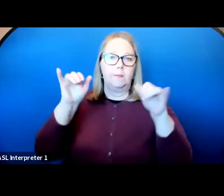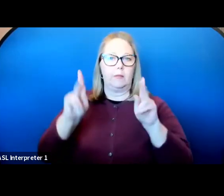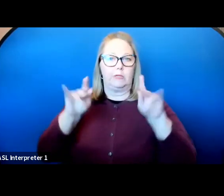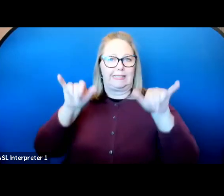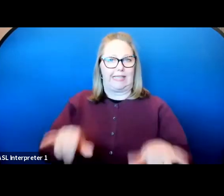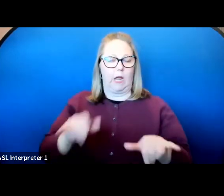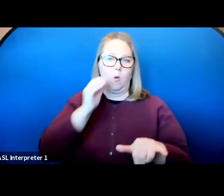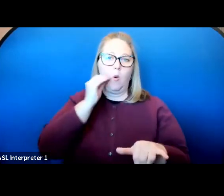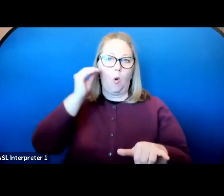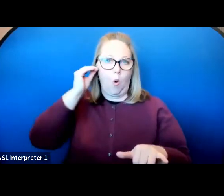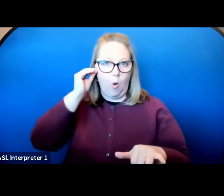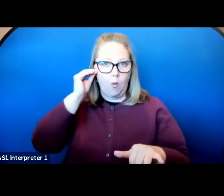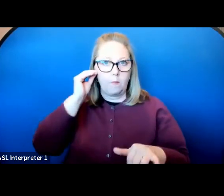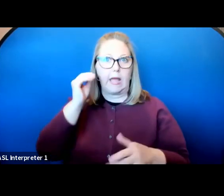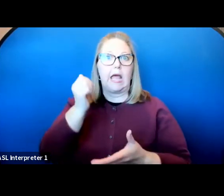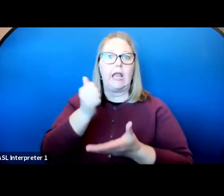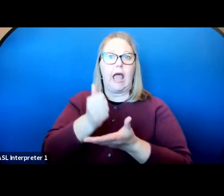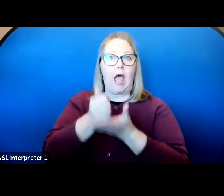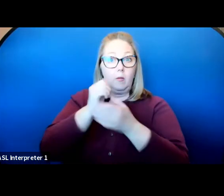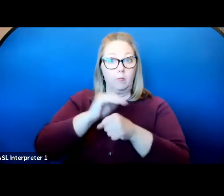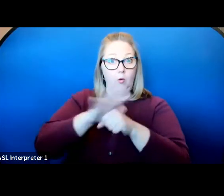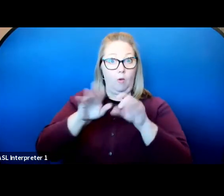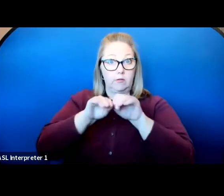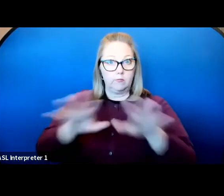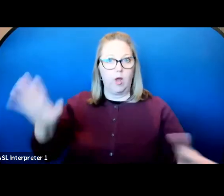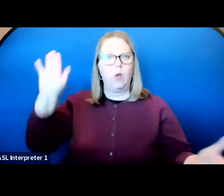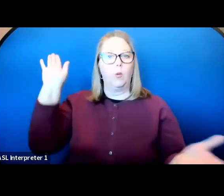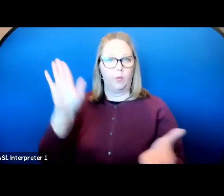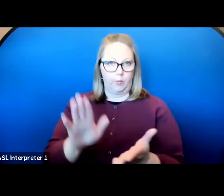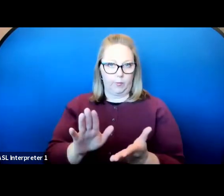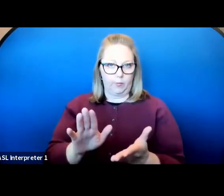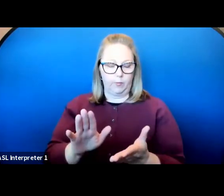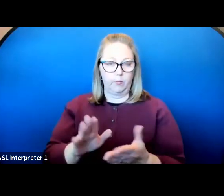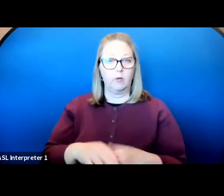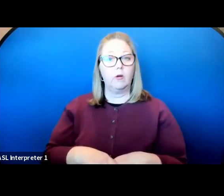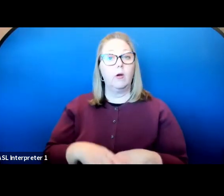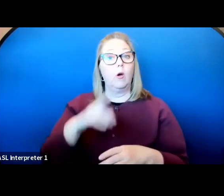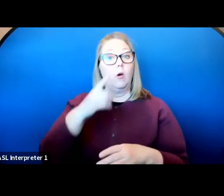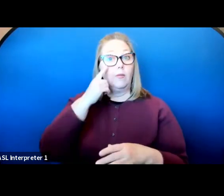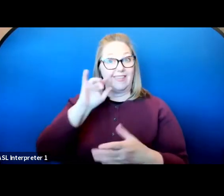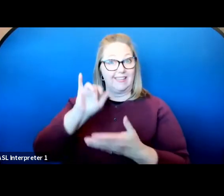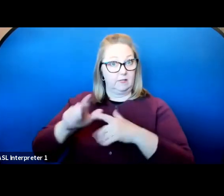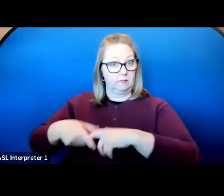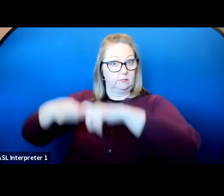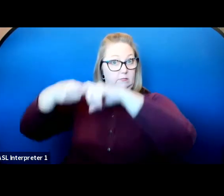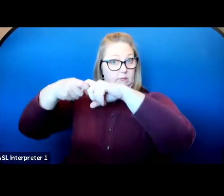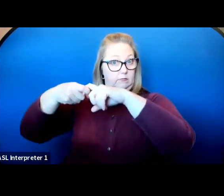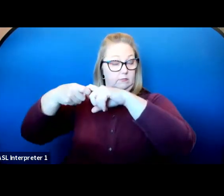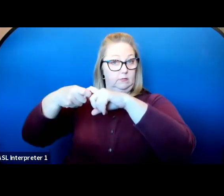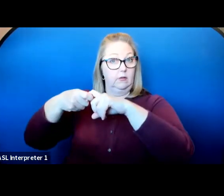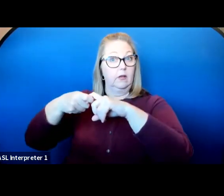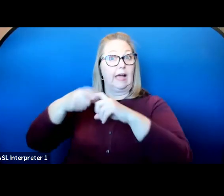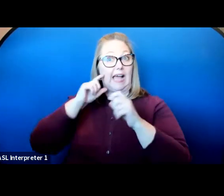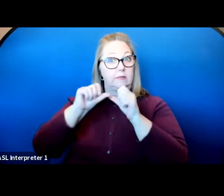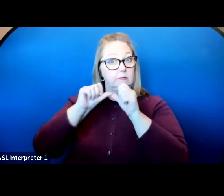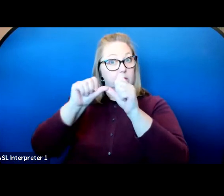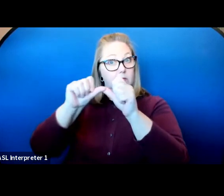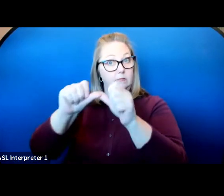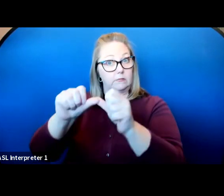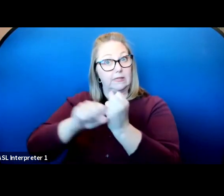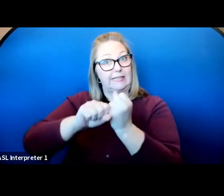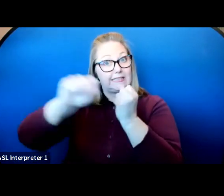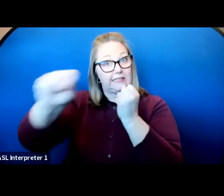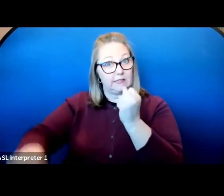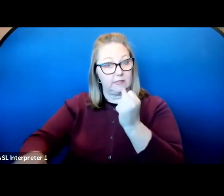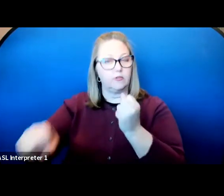COVID-19. Throughout the pandemic, this moratorium has been extended as the situation with COVID-19 evolved. And